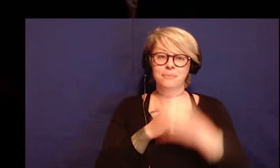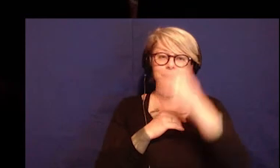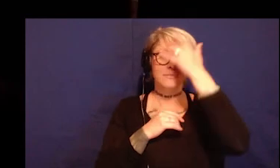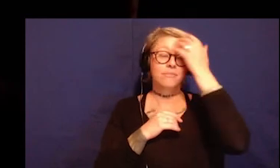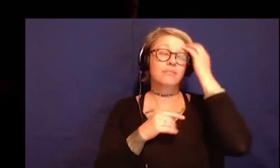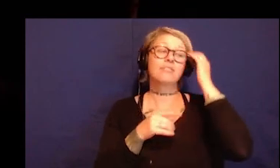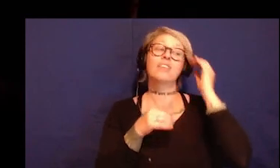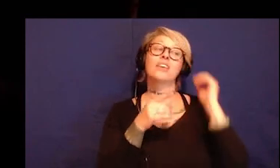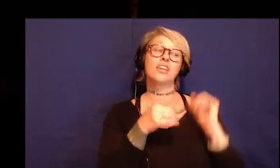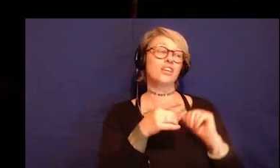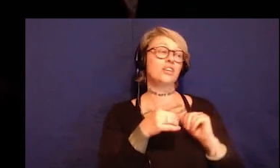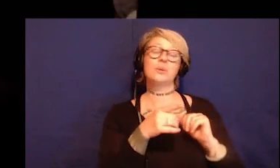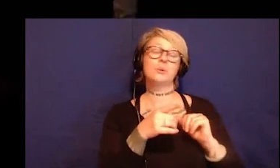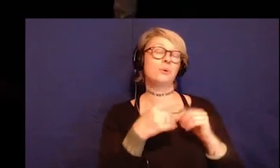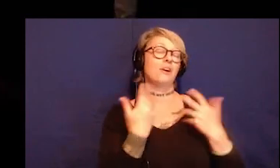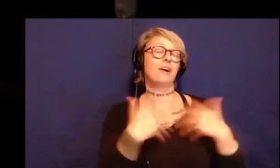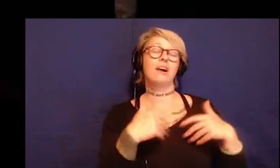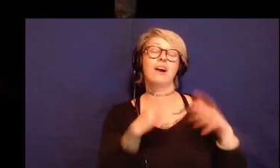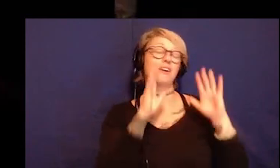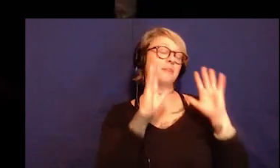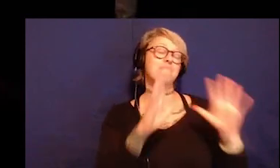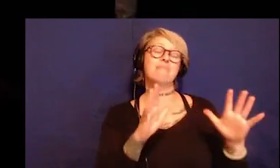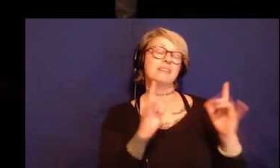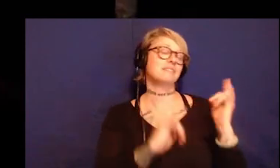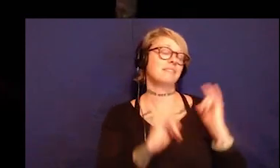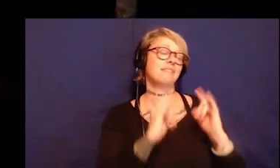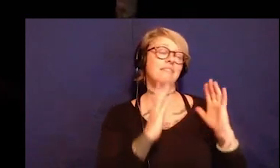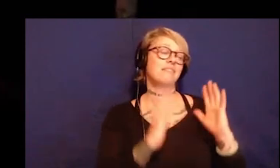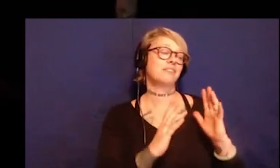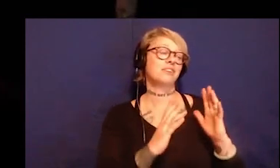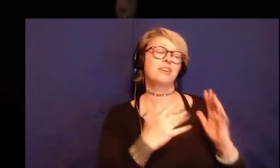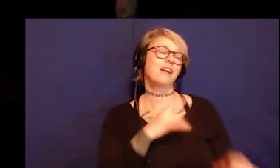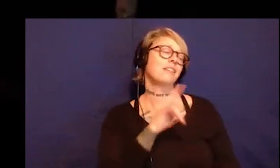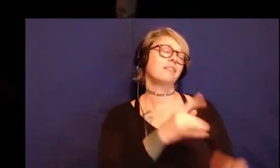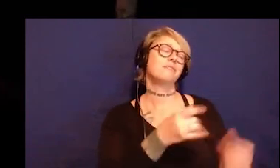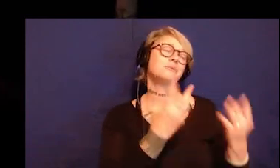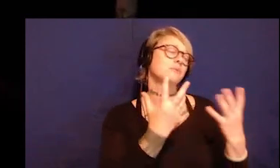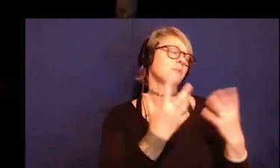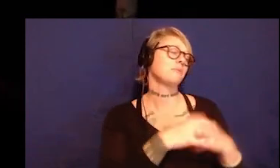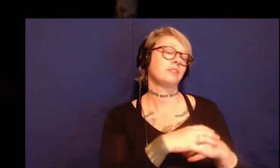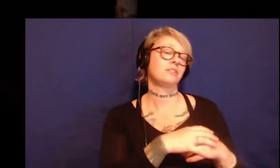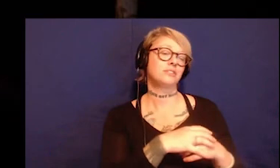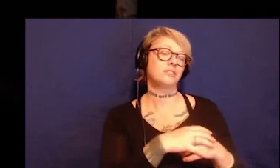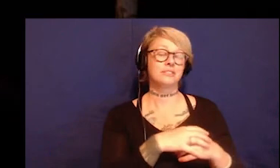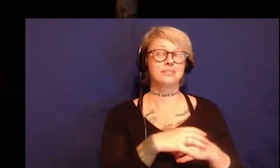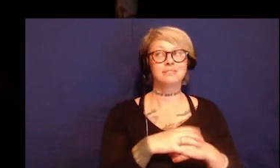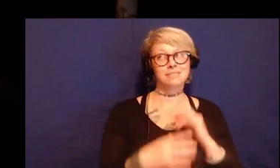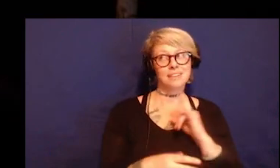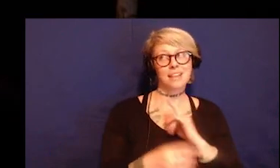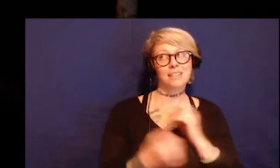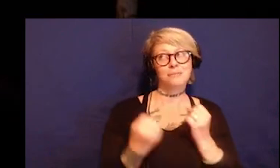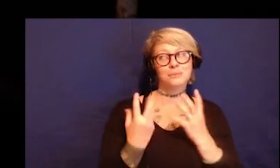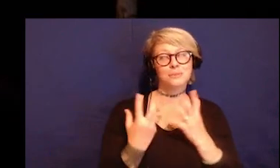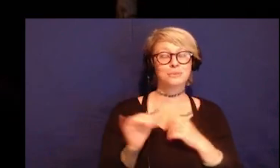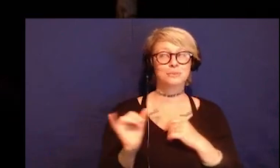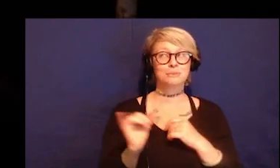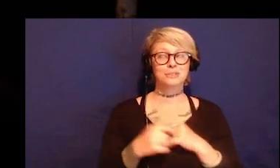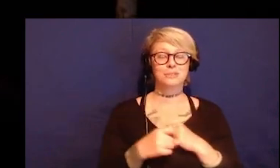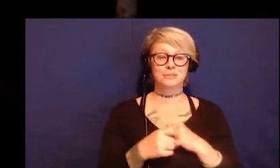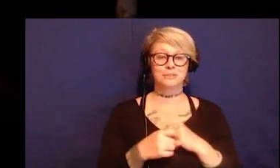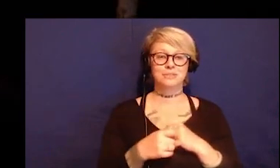You are an amazing lover. I love you so much. I love you too, Charlie.